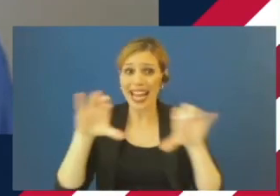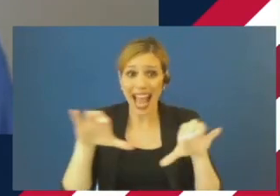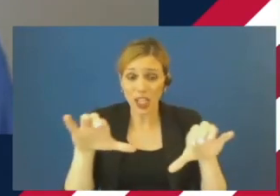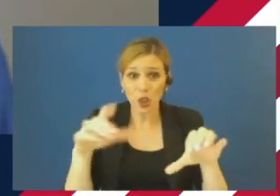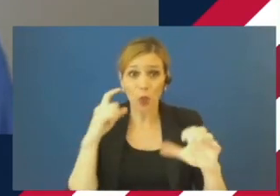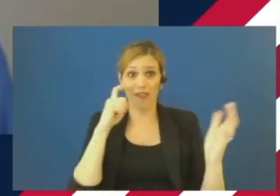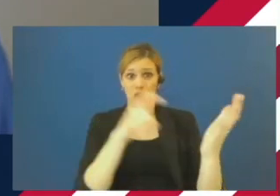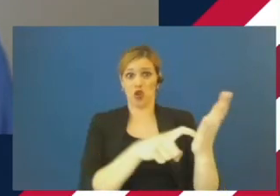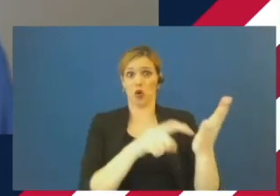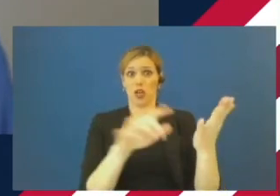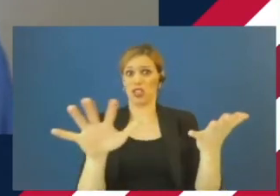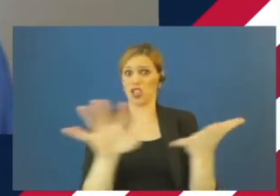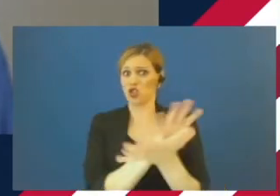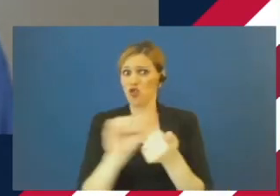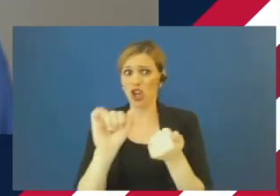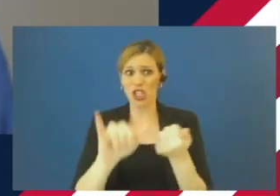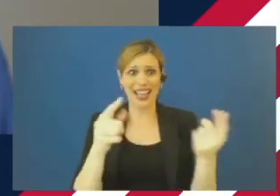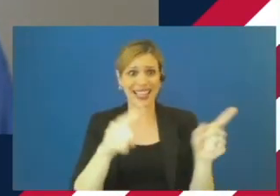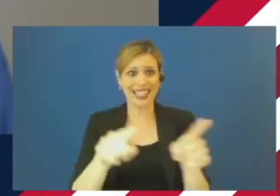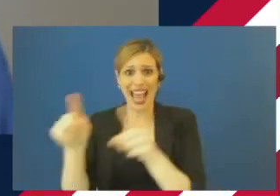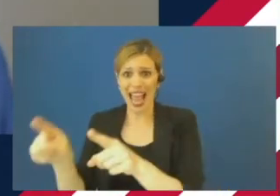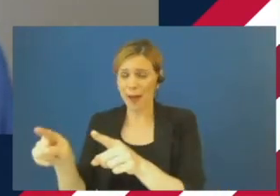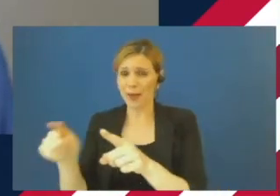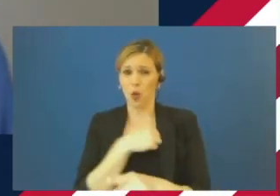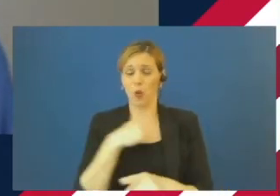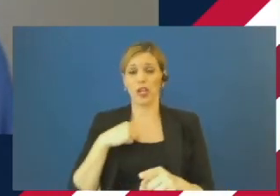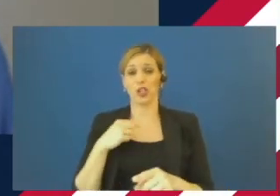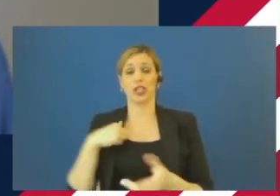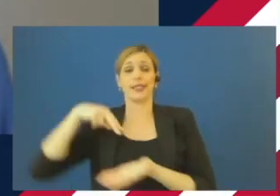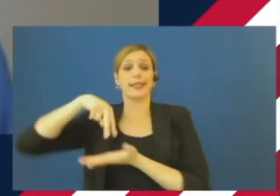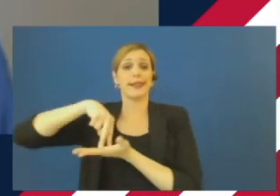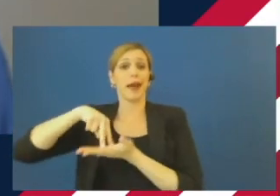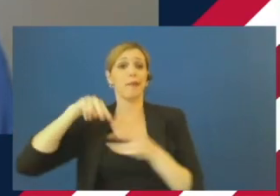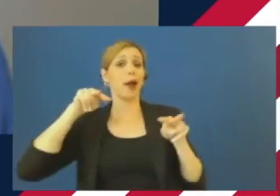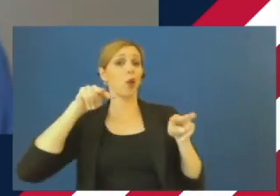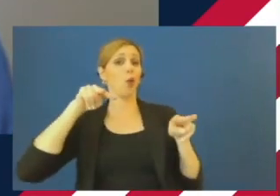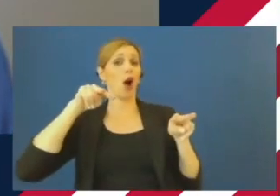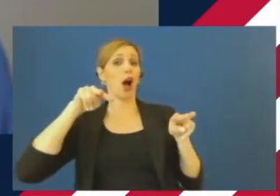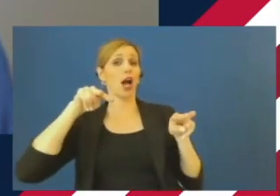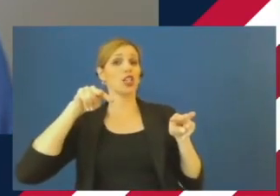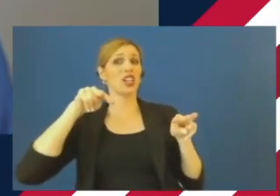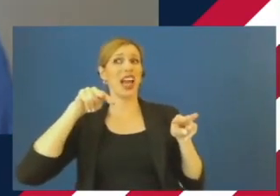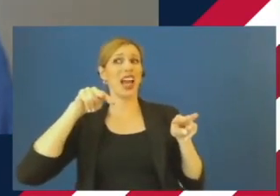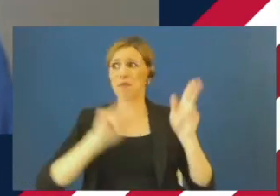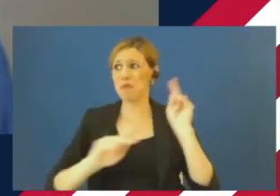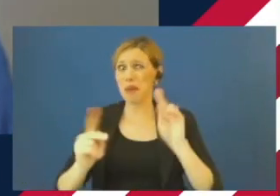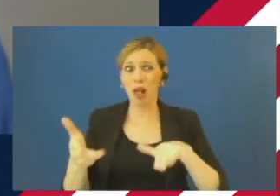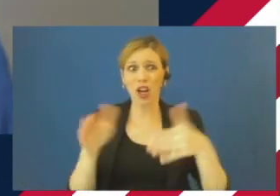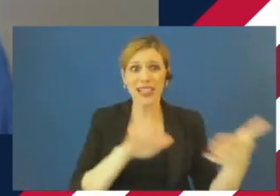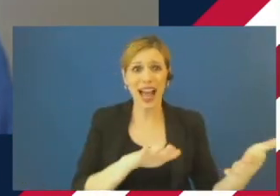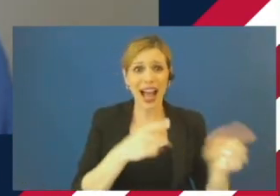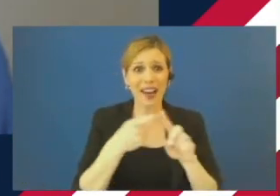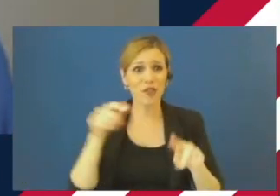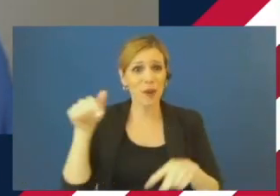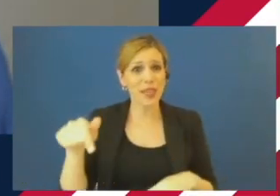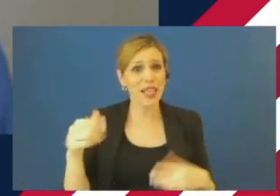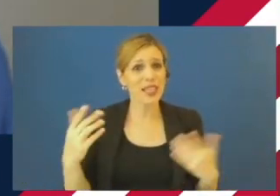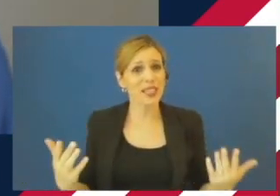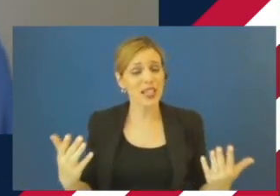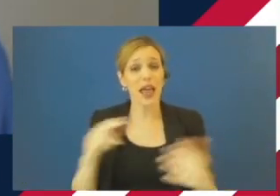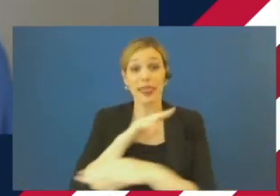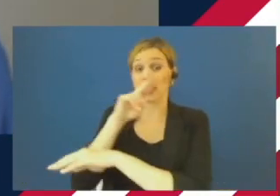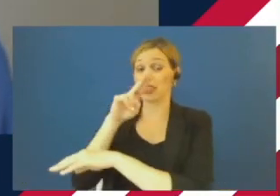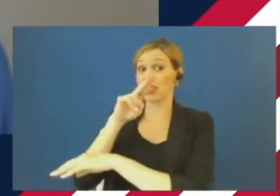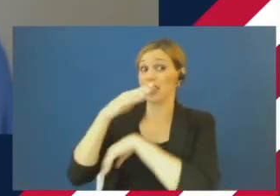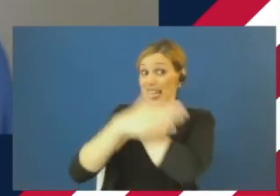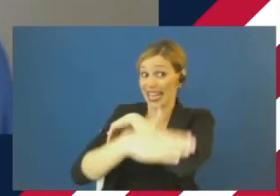destructive nature of standing by and watching while we die. And this is something that the national government,